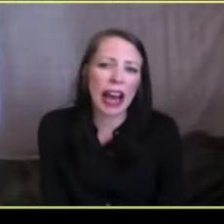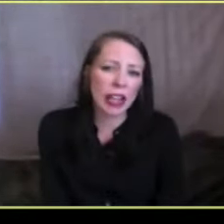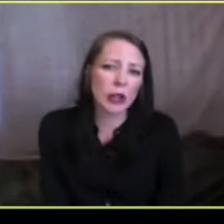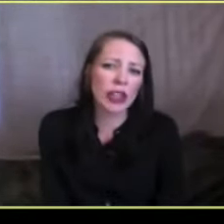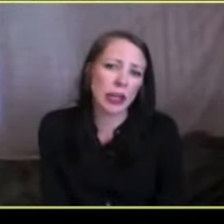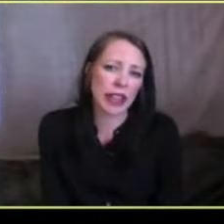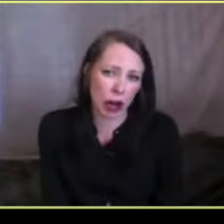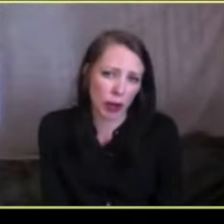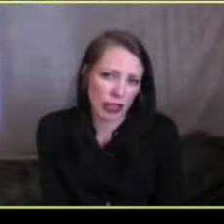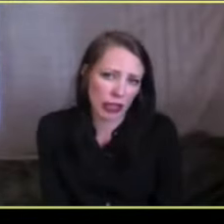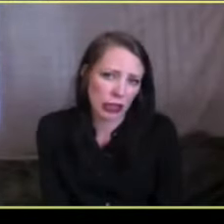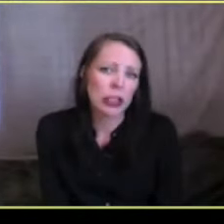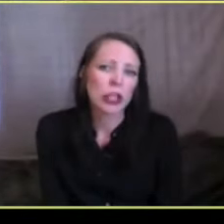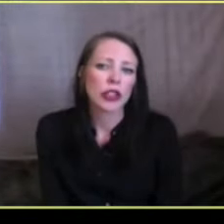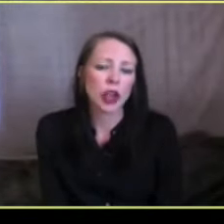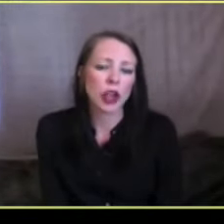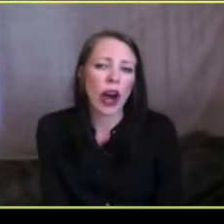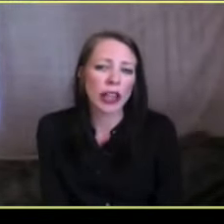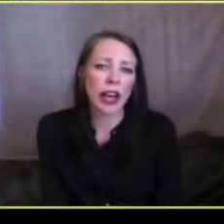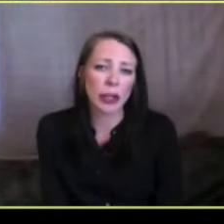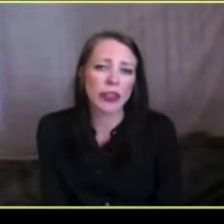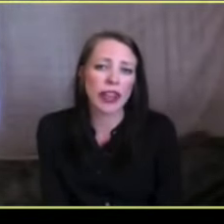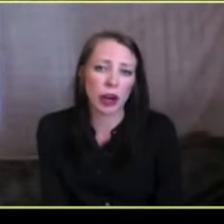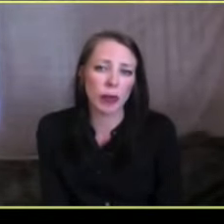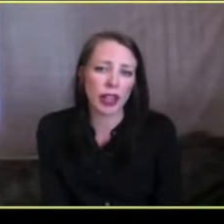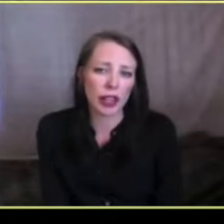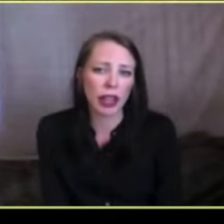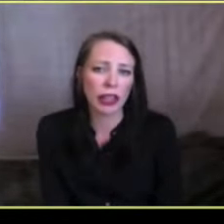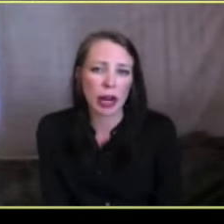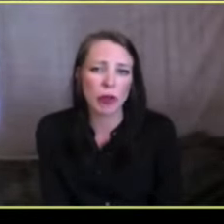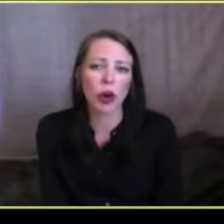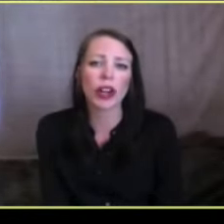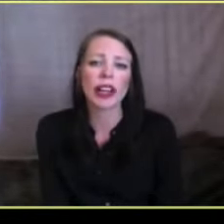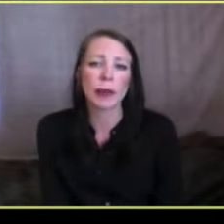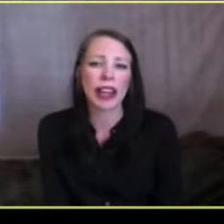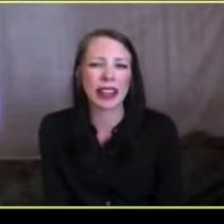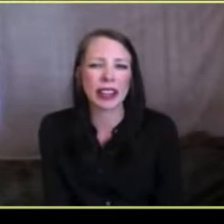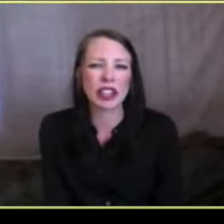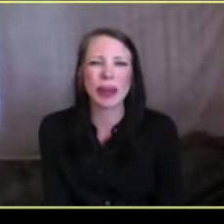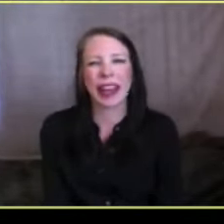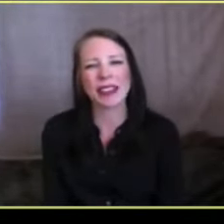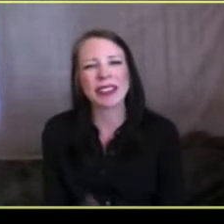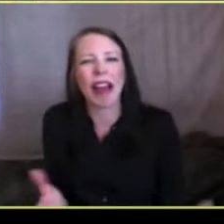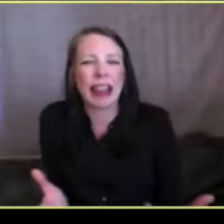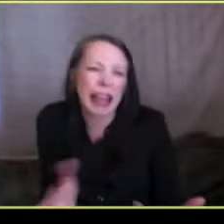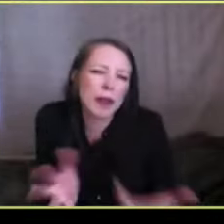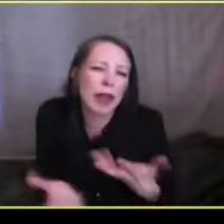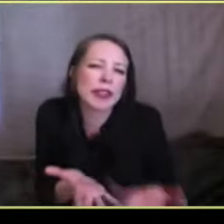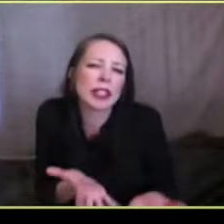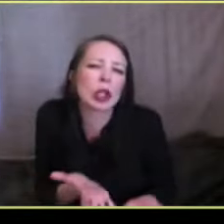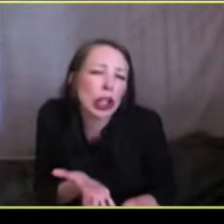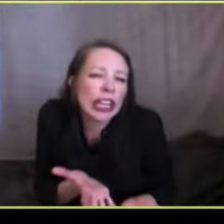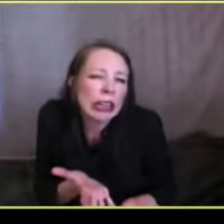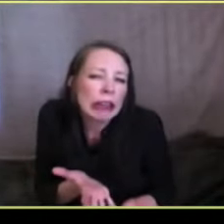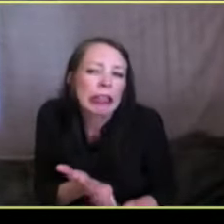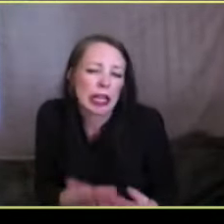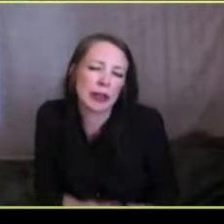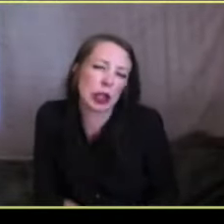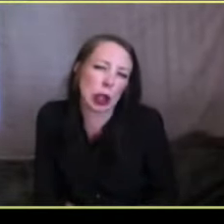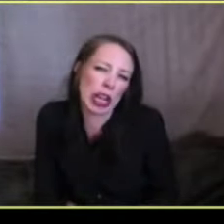because I use Arabic. So okay. I use Arabic a lot more. My English and my ASL I can, but I'm still